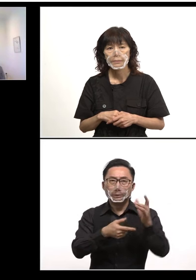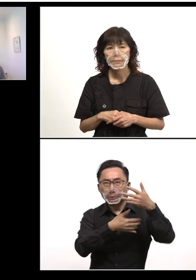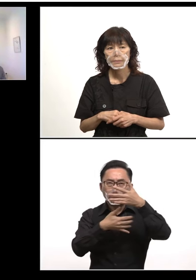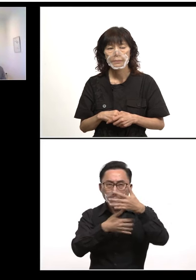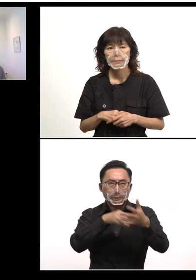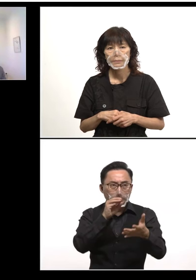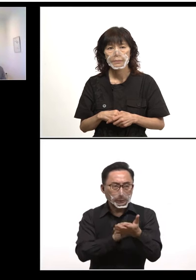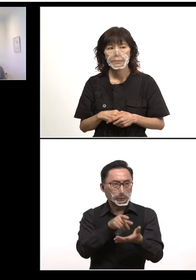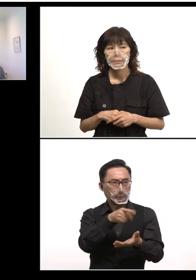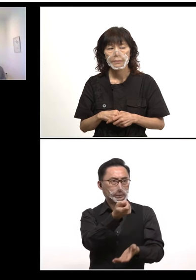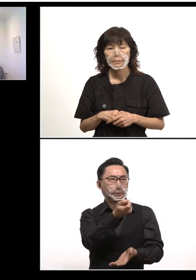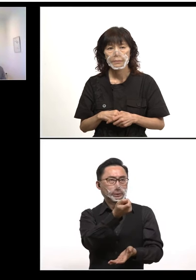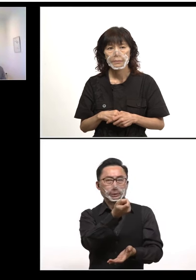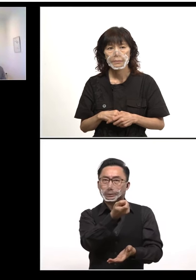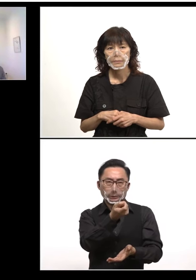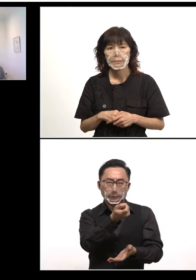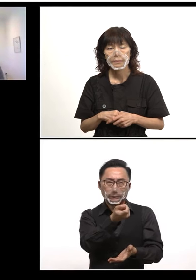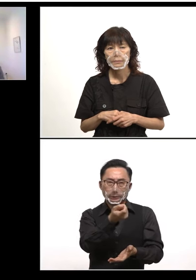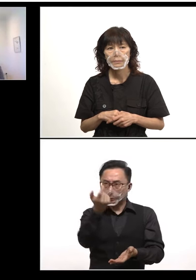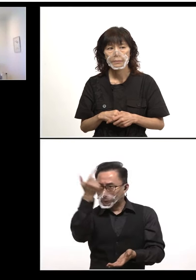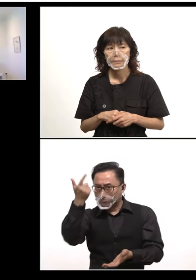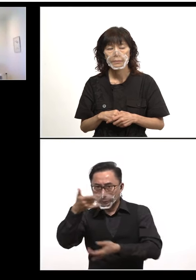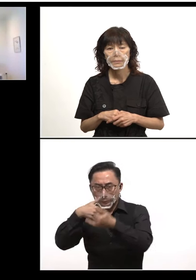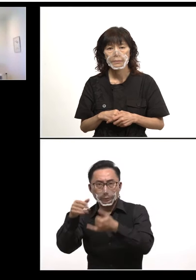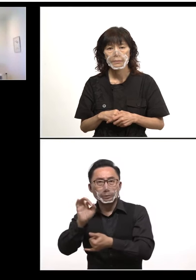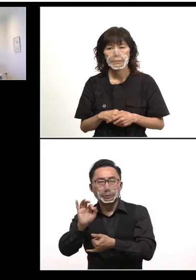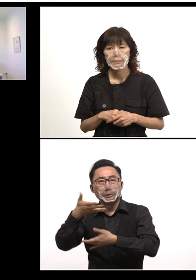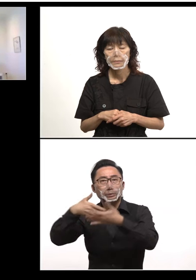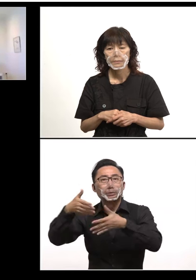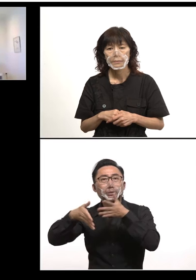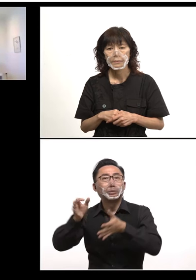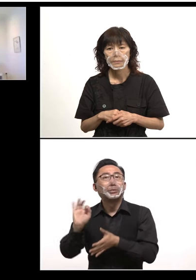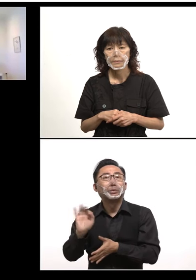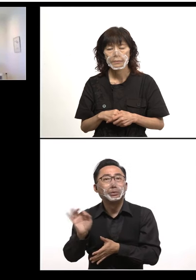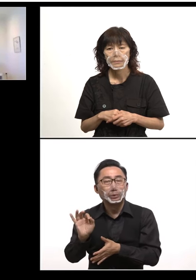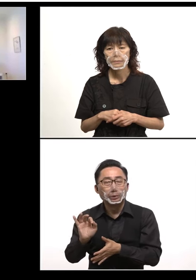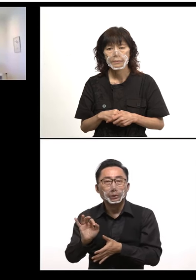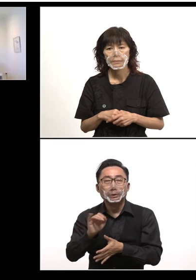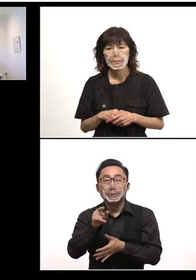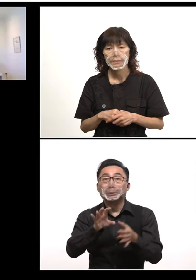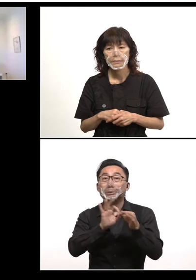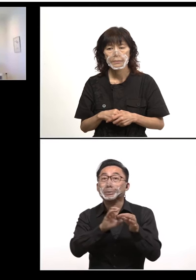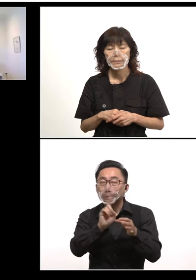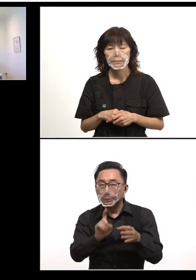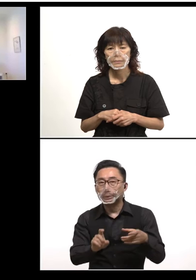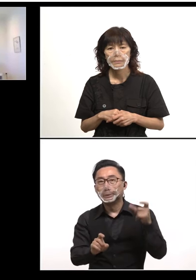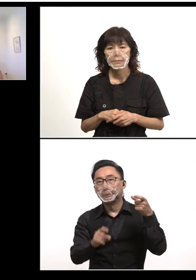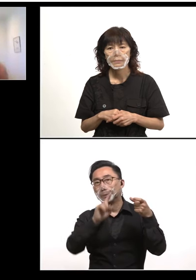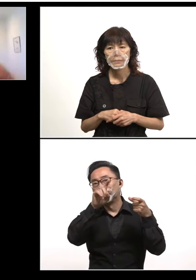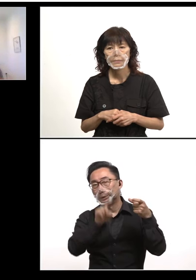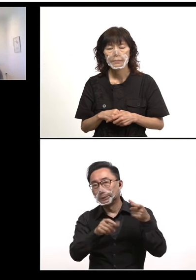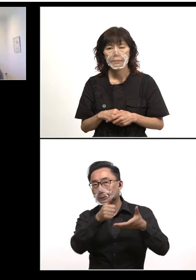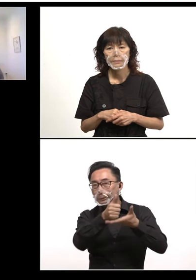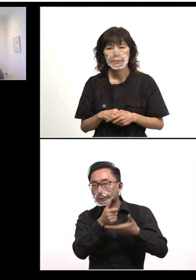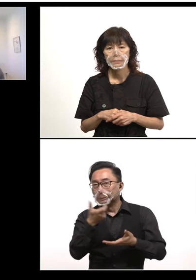funding. It definitely doesn't come down to bad will or lack of effort, but I think there are multiple issues. And then there's